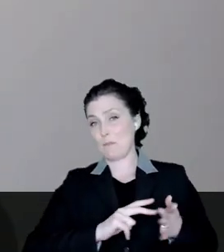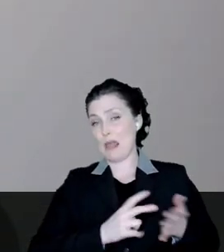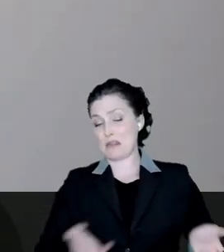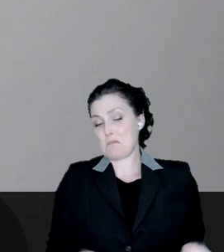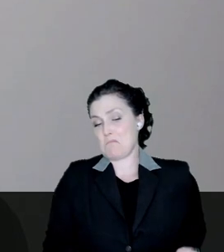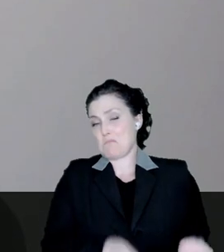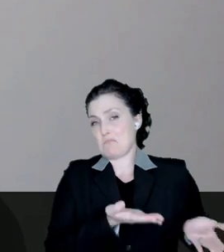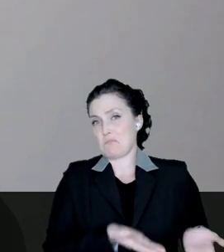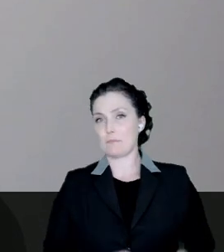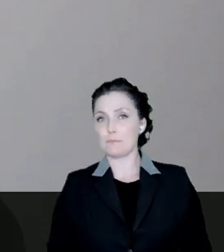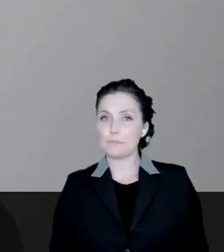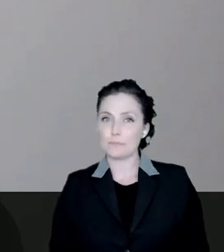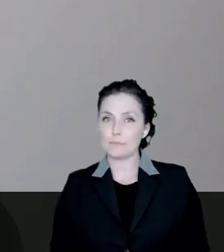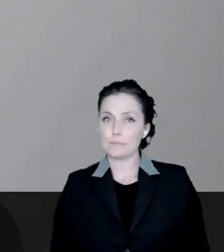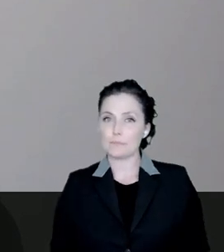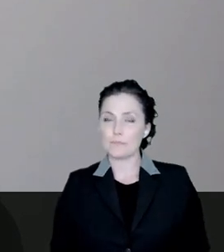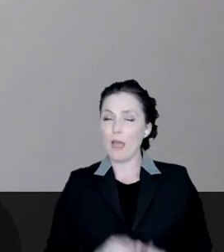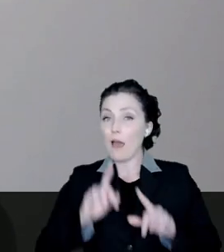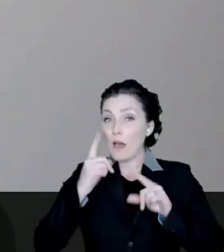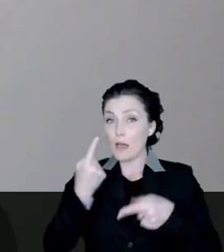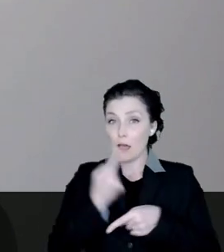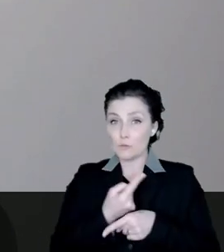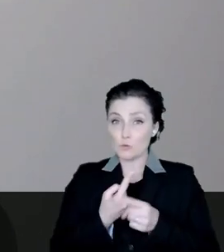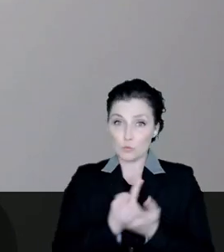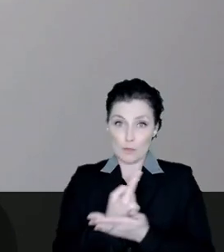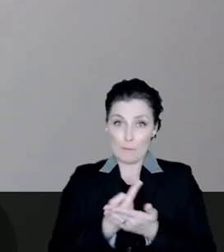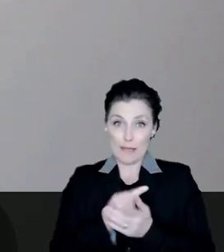examples, the reason why I can't talk about specific